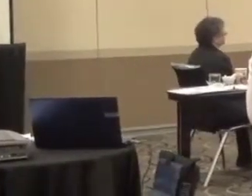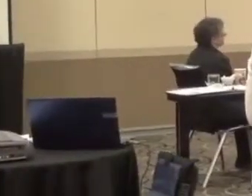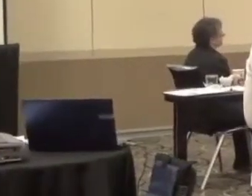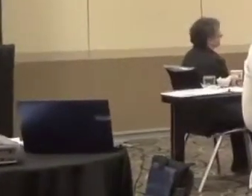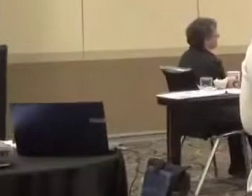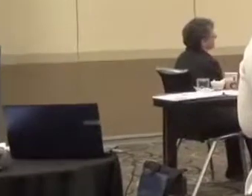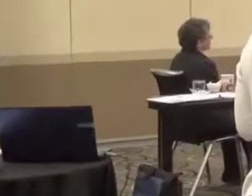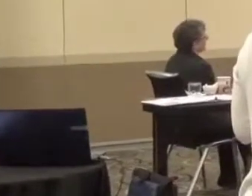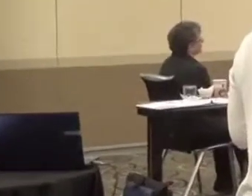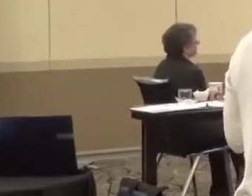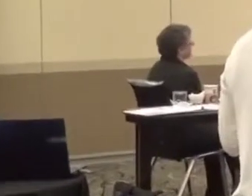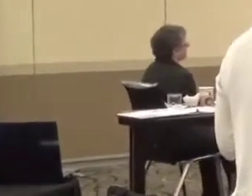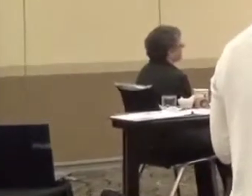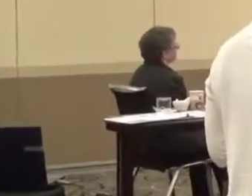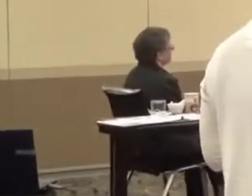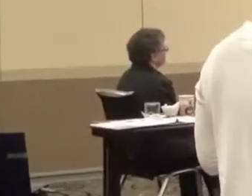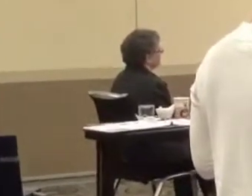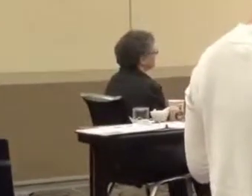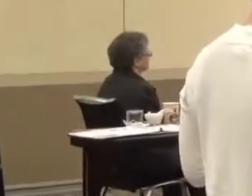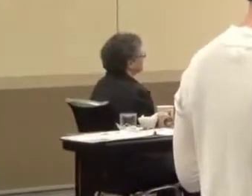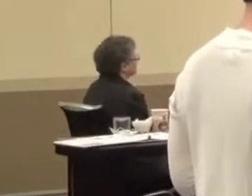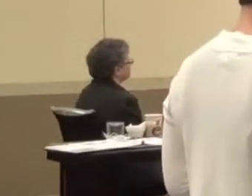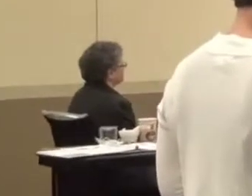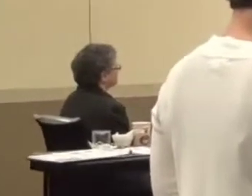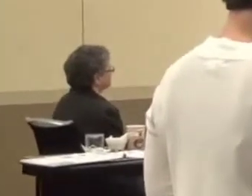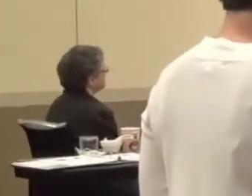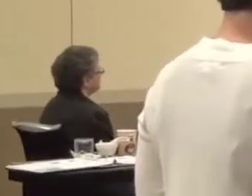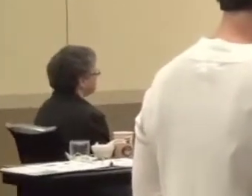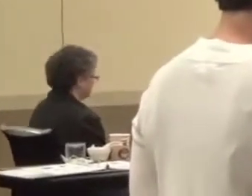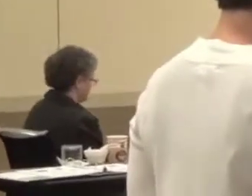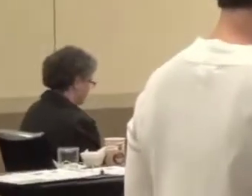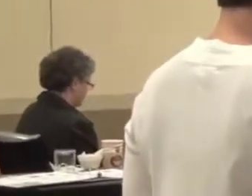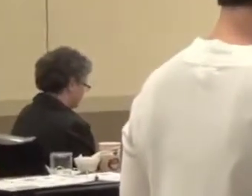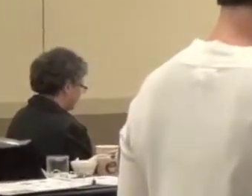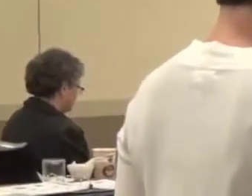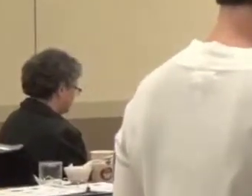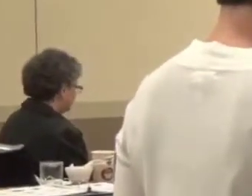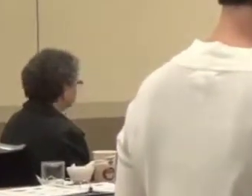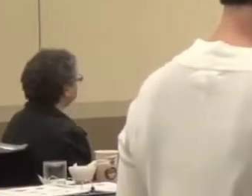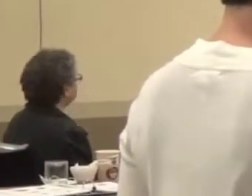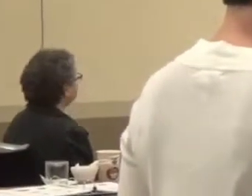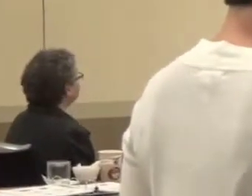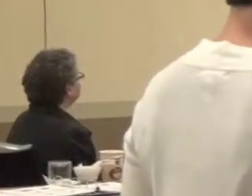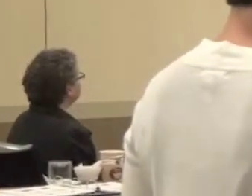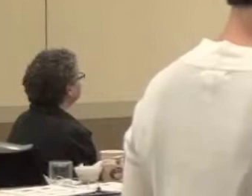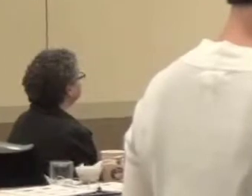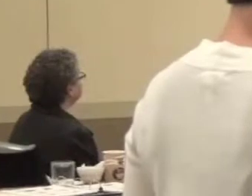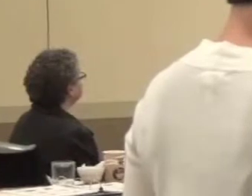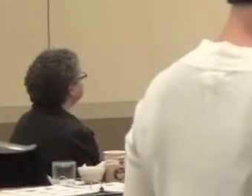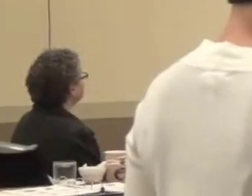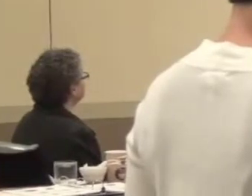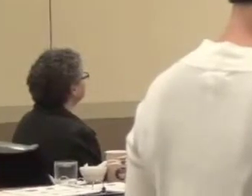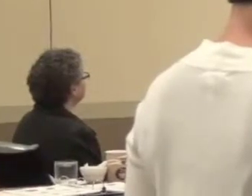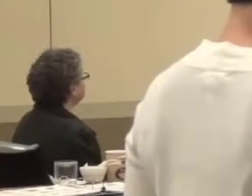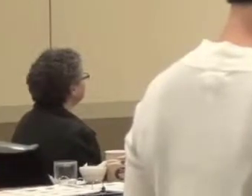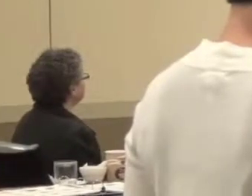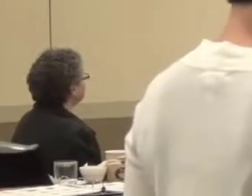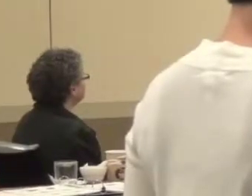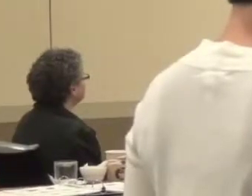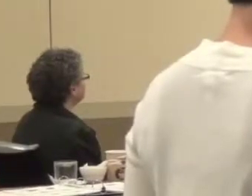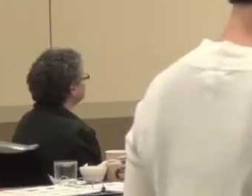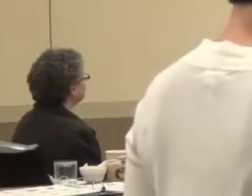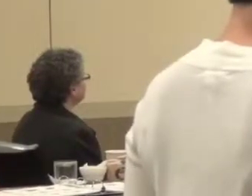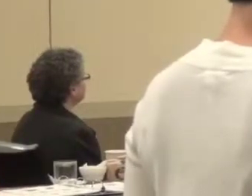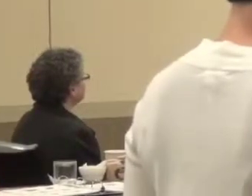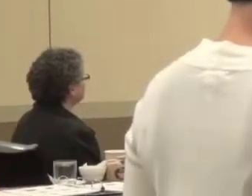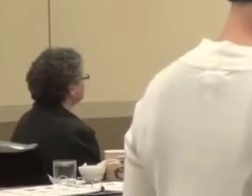has S's and T's are together, U's and B's are together, P's and Q's, blah, blah, blah. Now you're partnered up. Read your role play